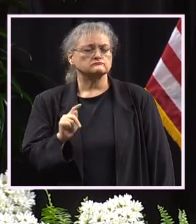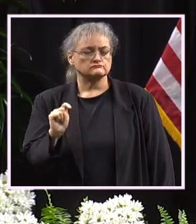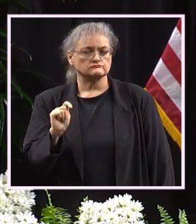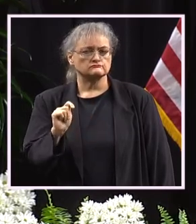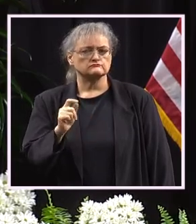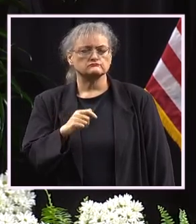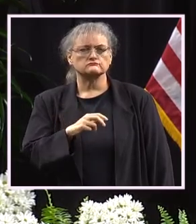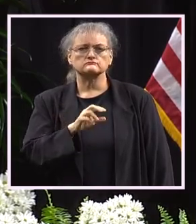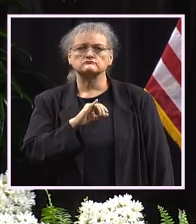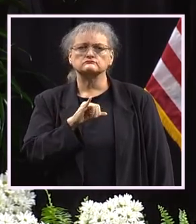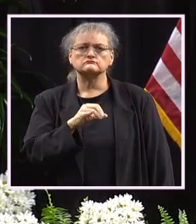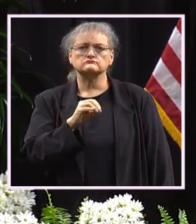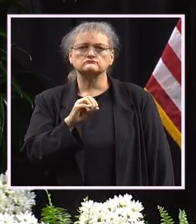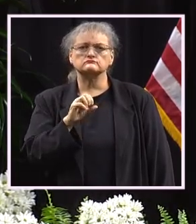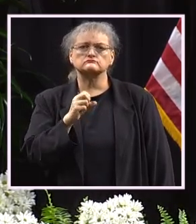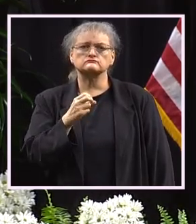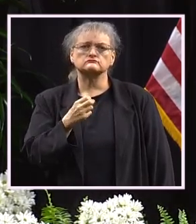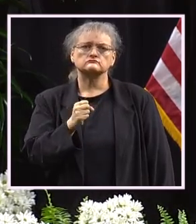Joshua A. White.